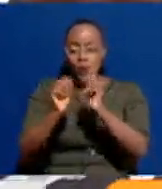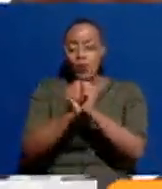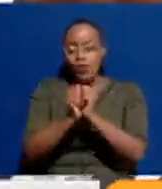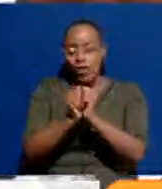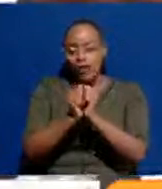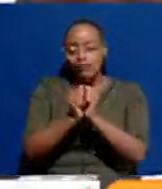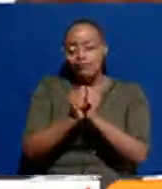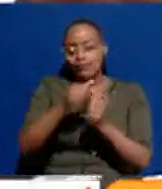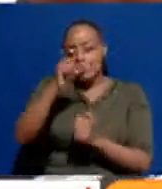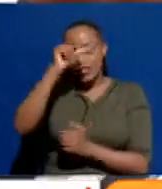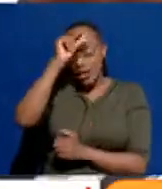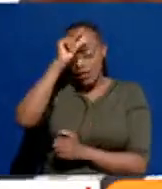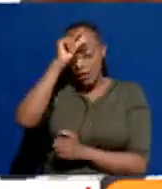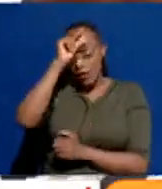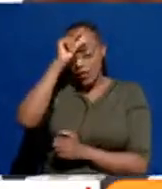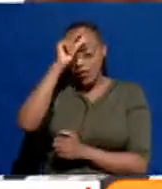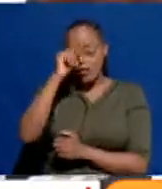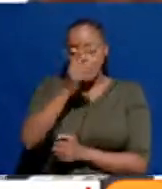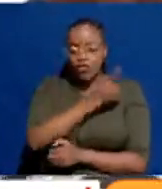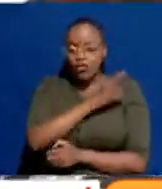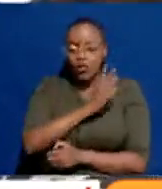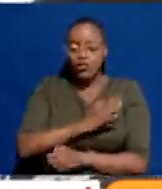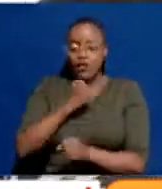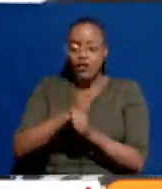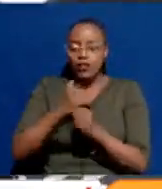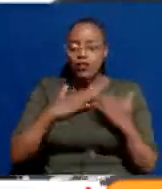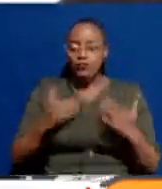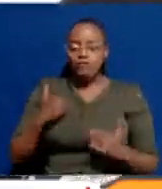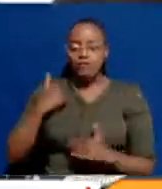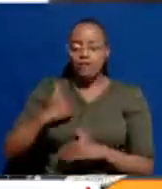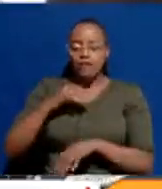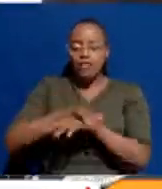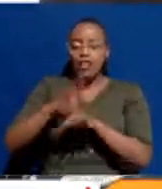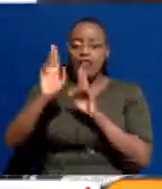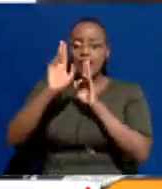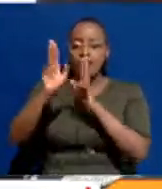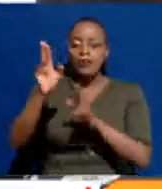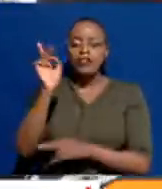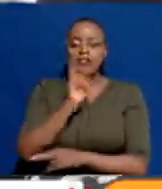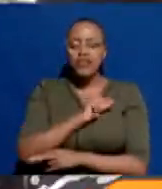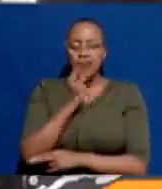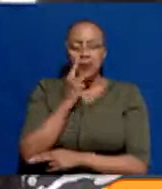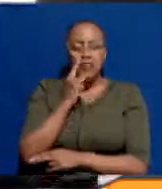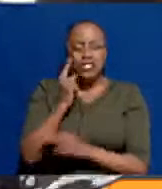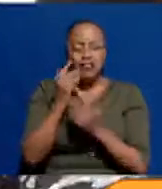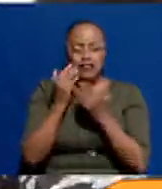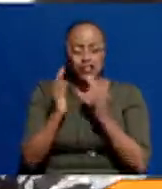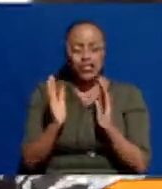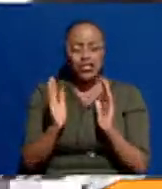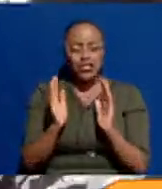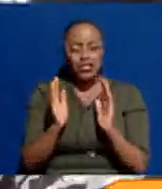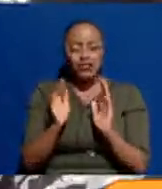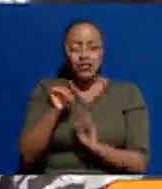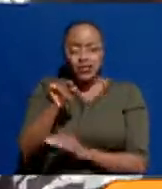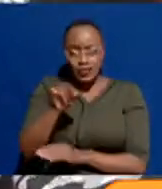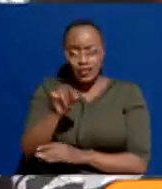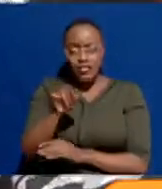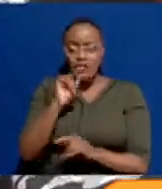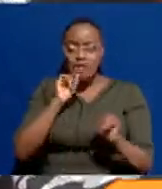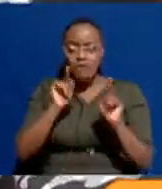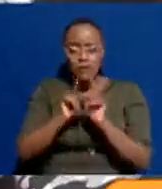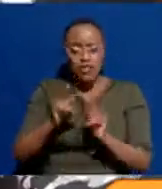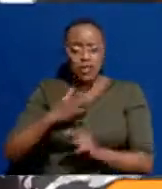serikali, postmortem imefanywa, tumepewa report na tumeona kwamba huyu ndugu